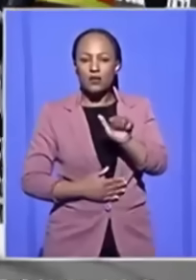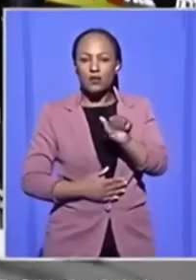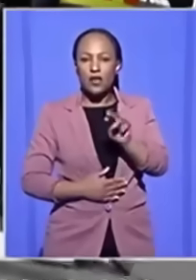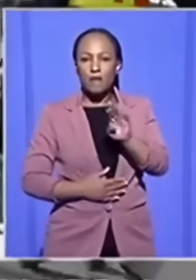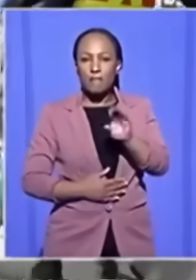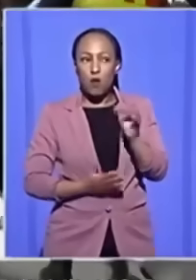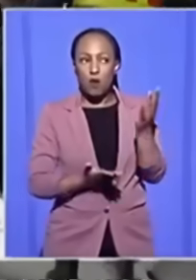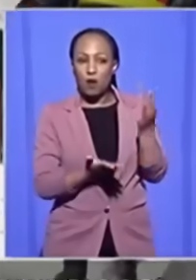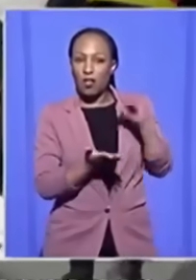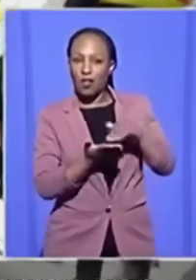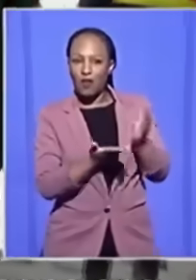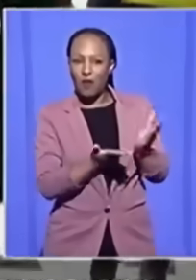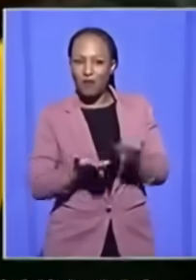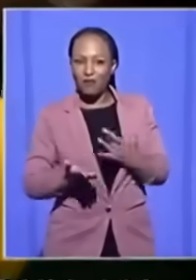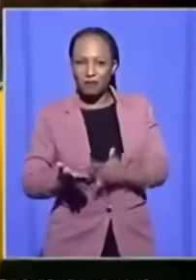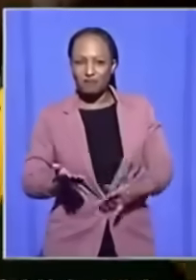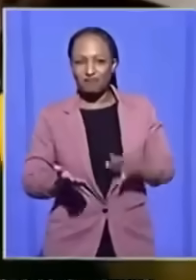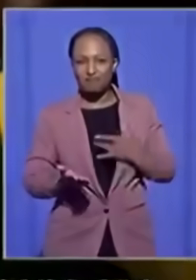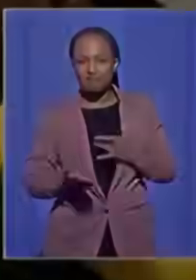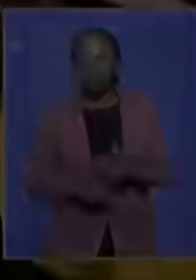OR Tambo.